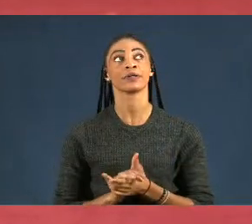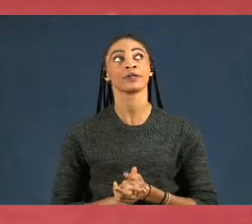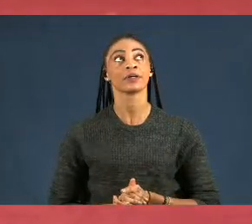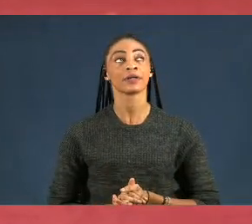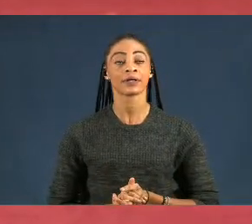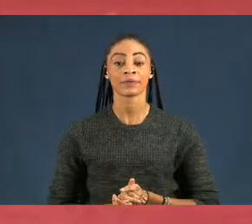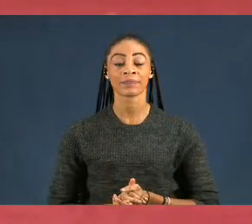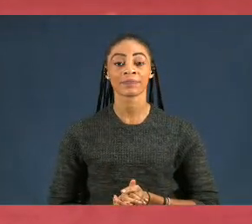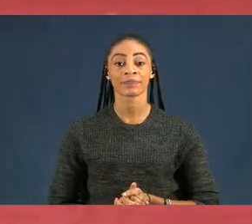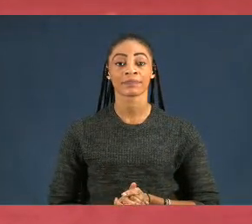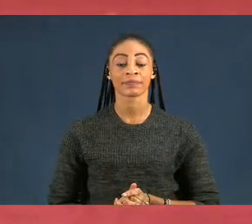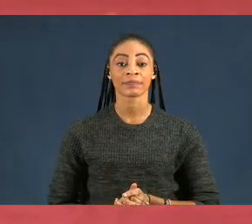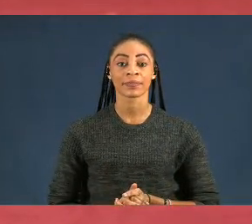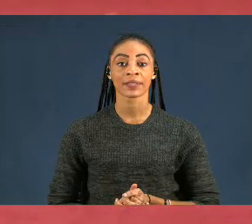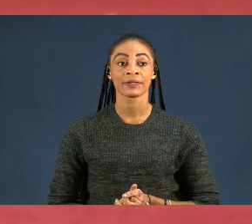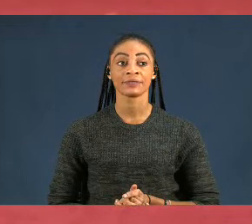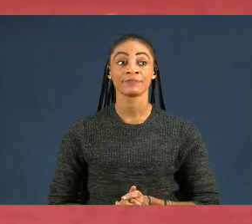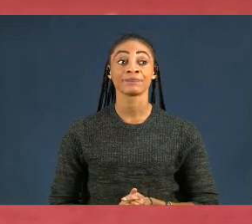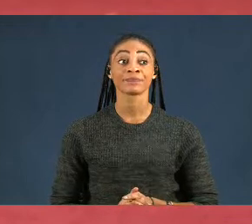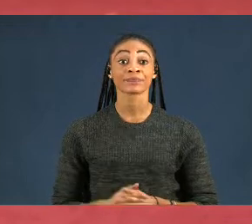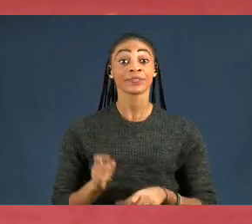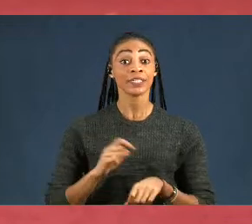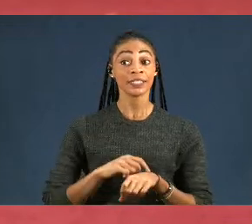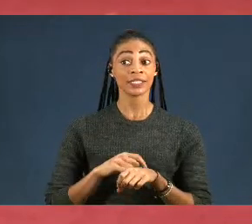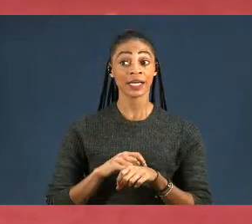It's amazing that if you look at the scriptures,